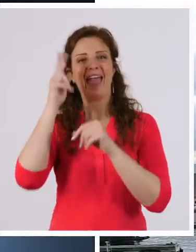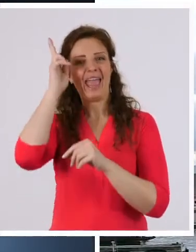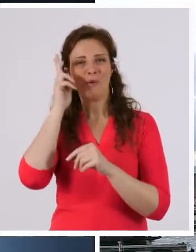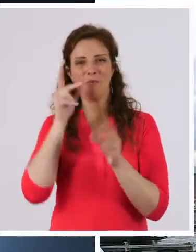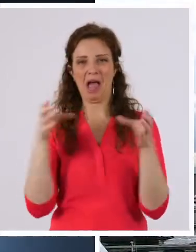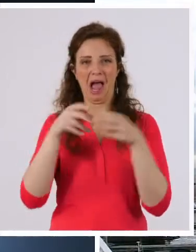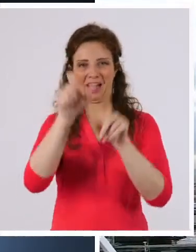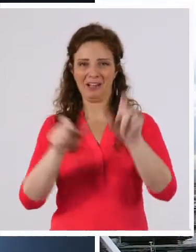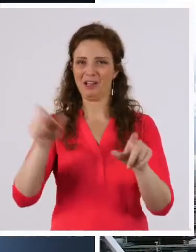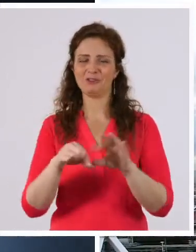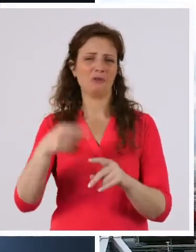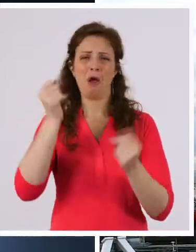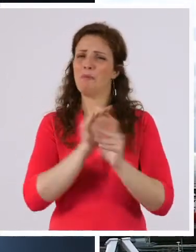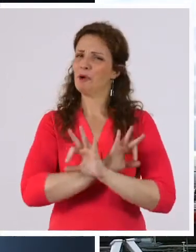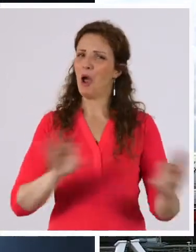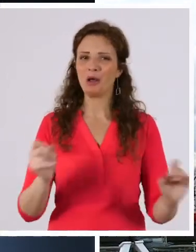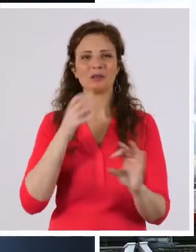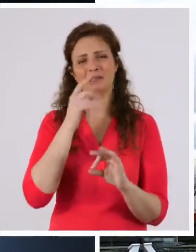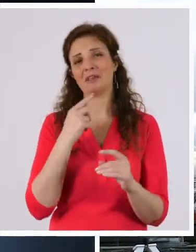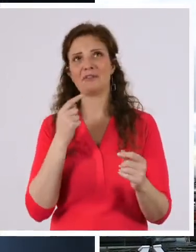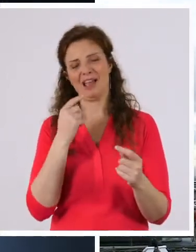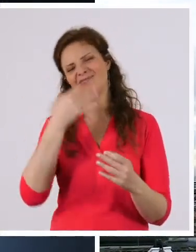make this a very unlikely event.